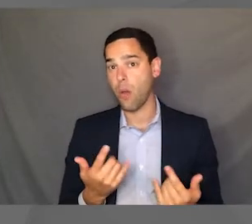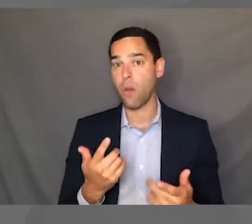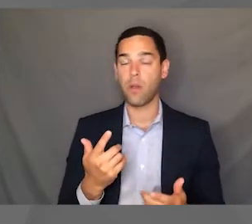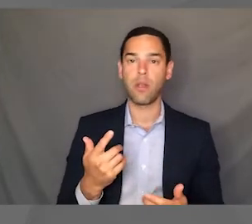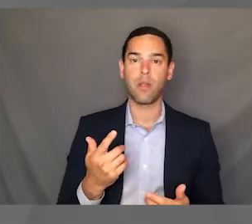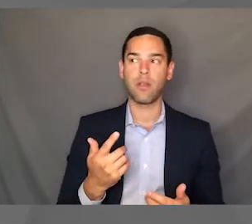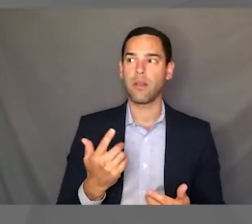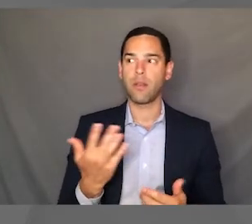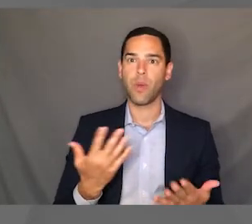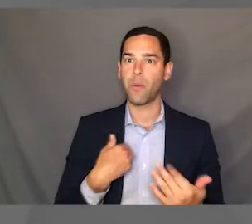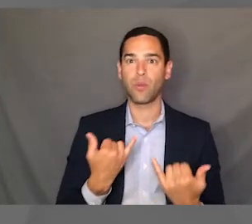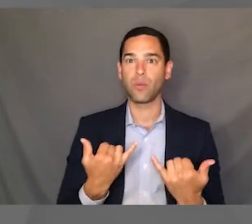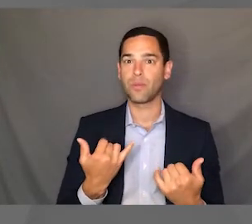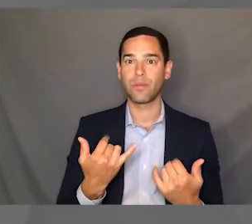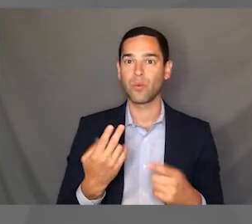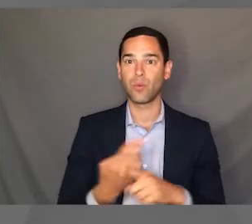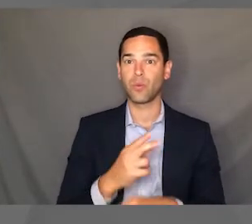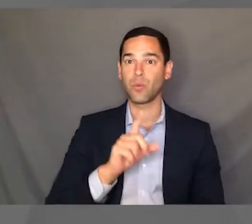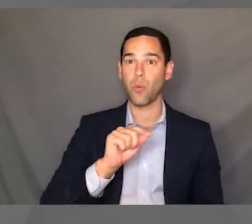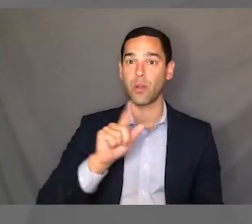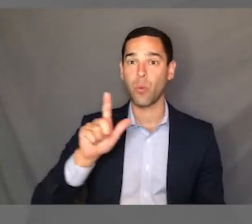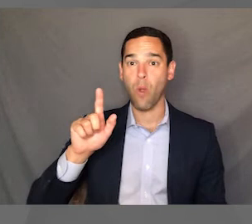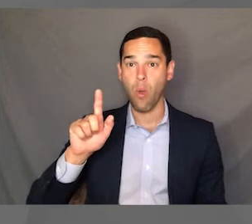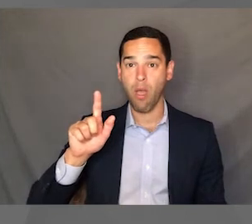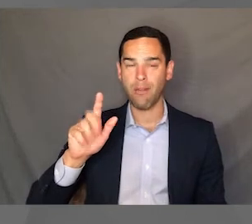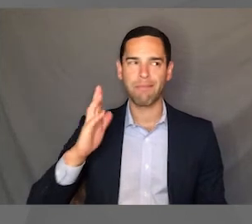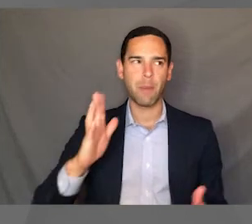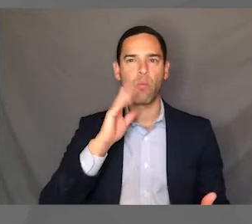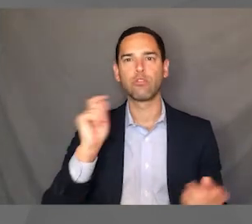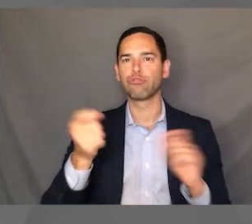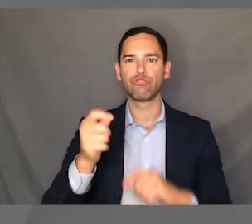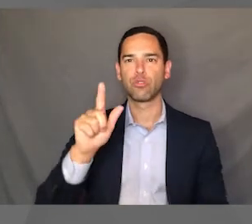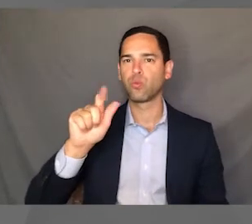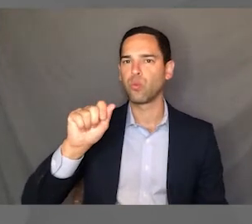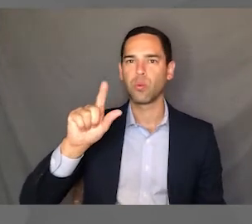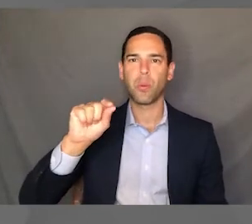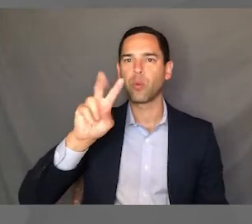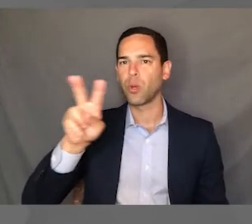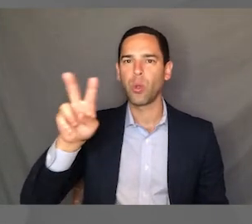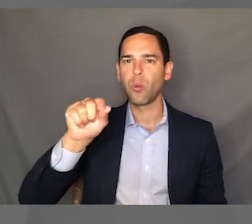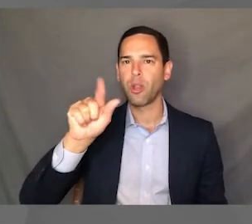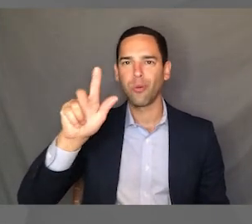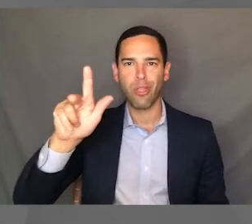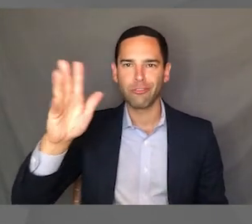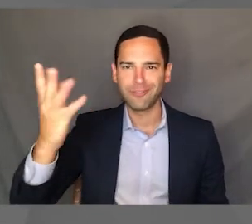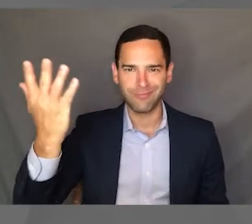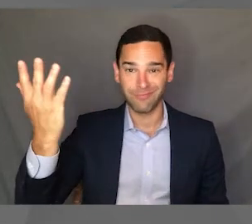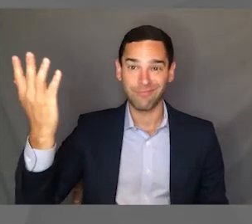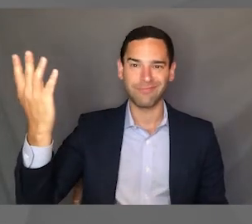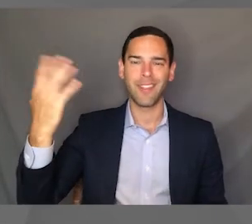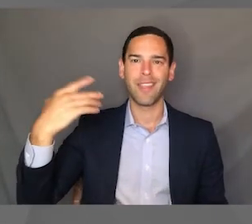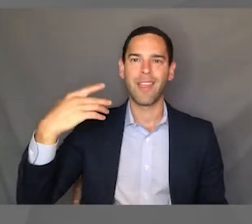use in 2021, in 2022, in 2023, it may change. And again, it's also going to default